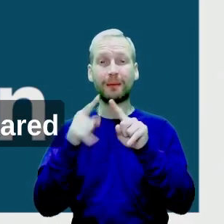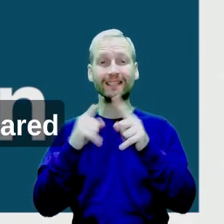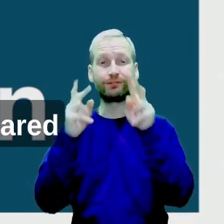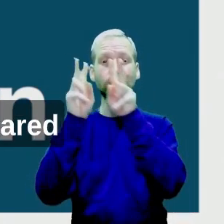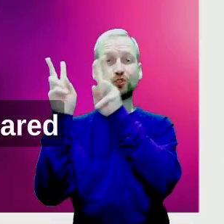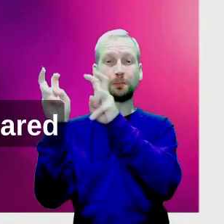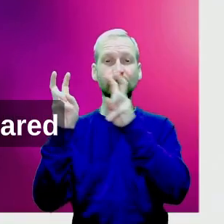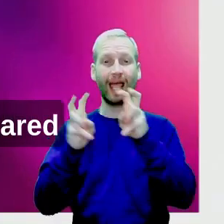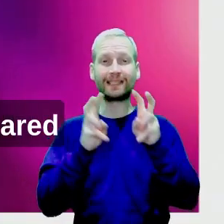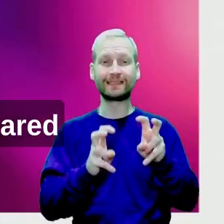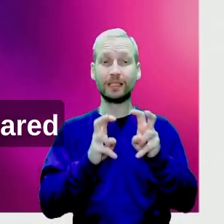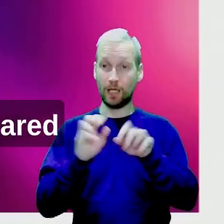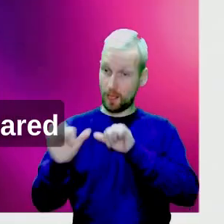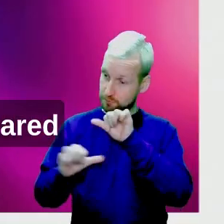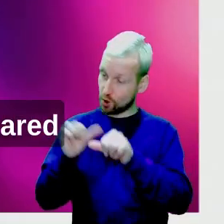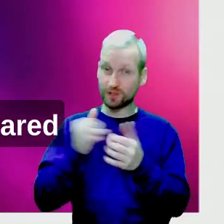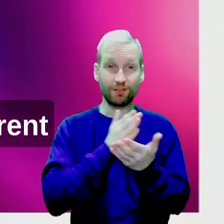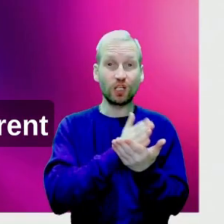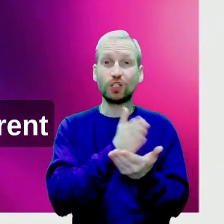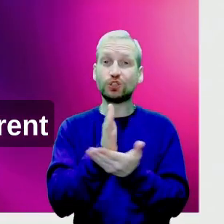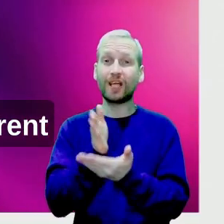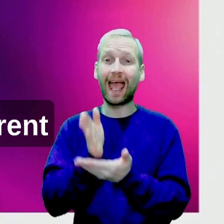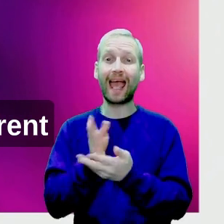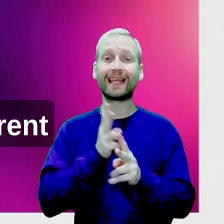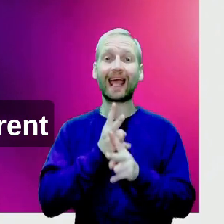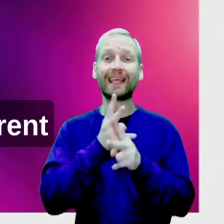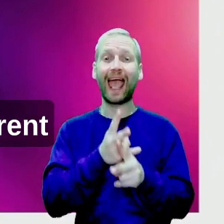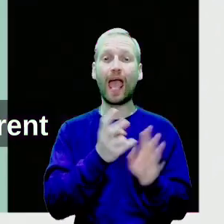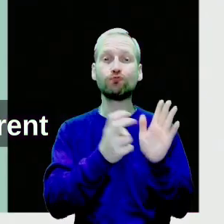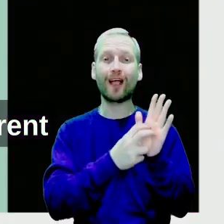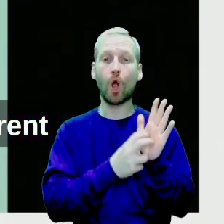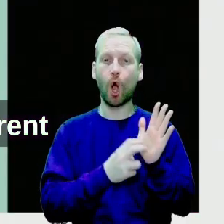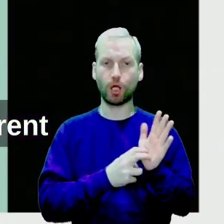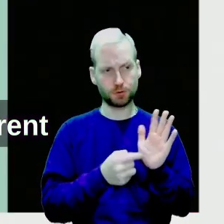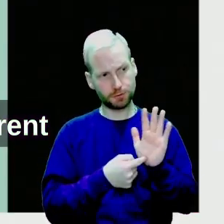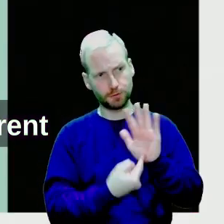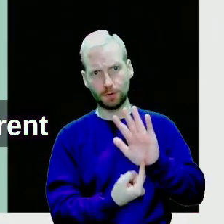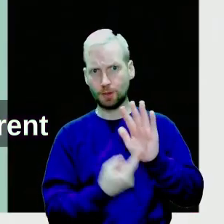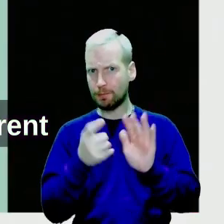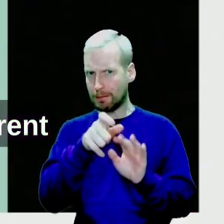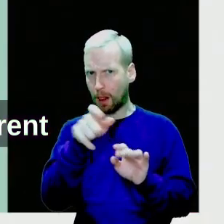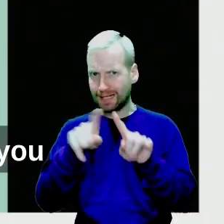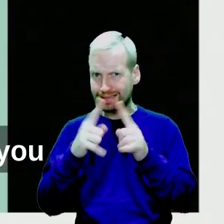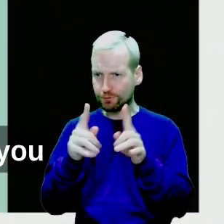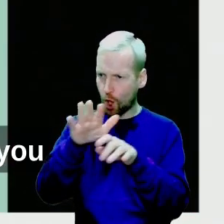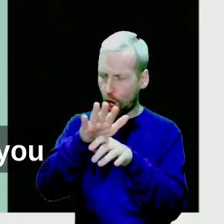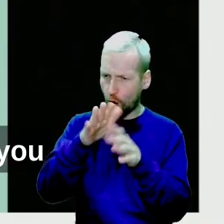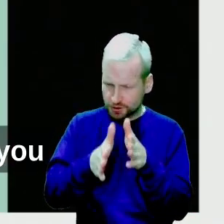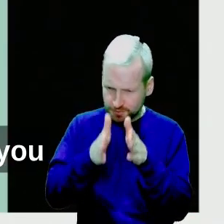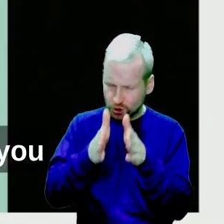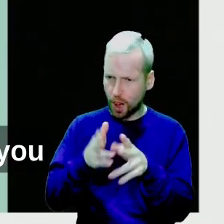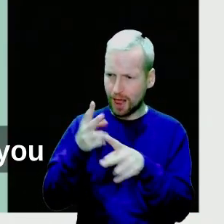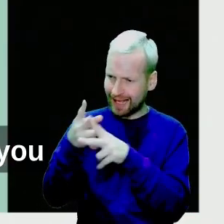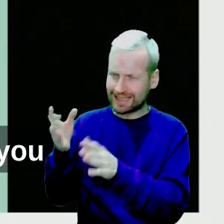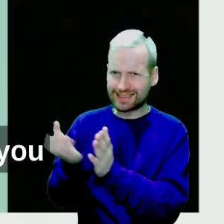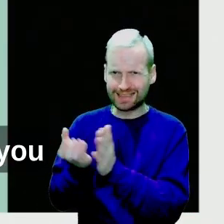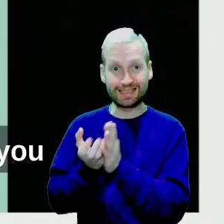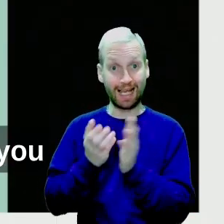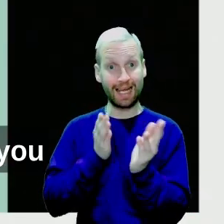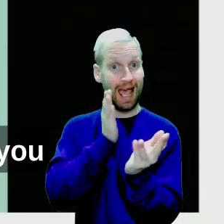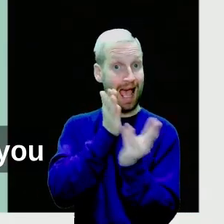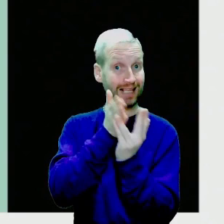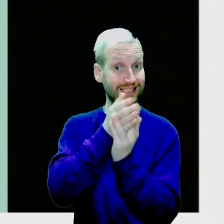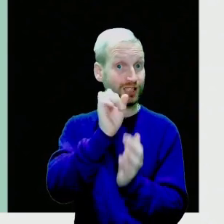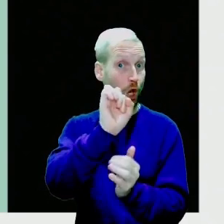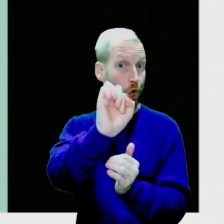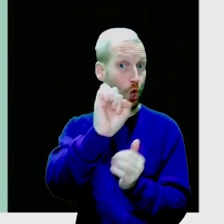subjects, including the progress of the Shared Care Records scheme, which means people across different hospitals and care settings have access to your